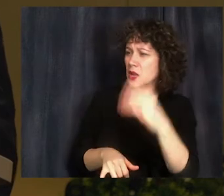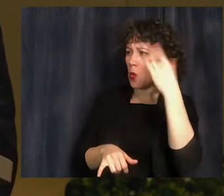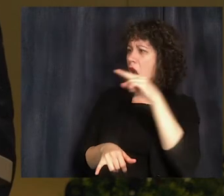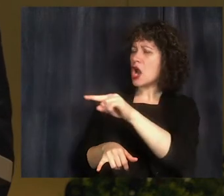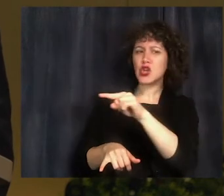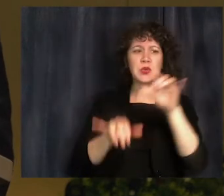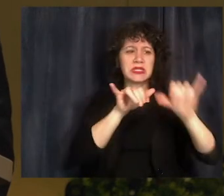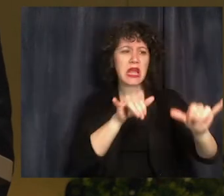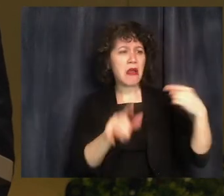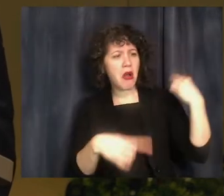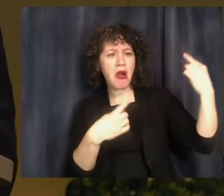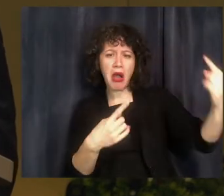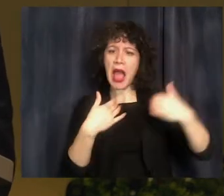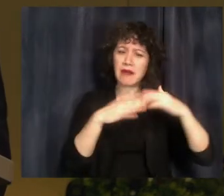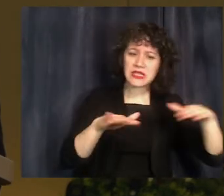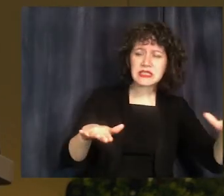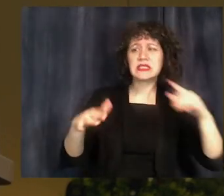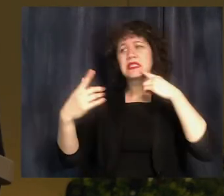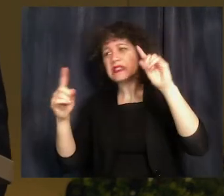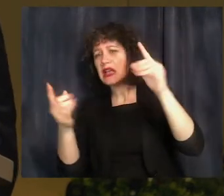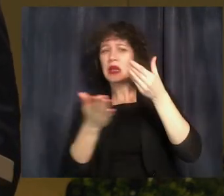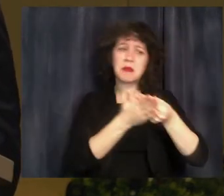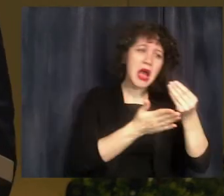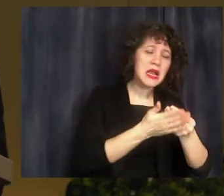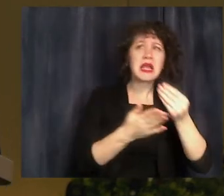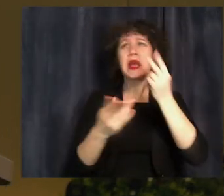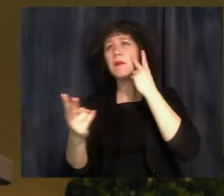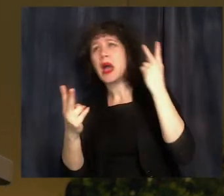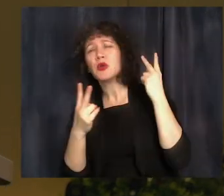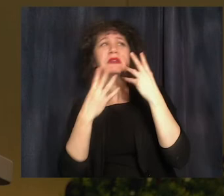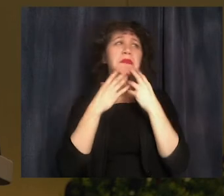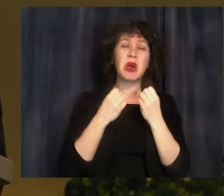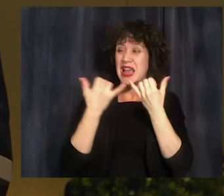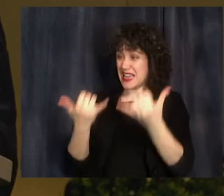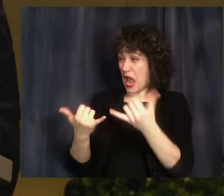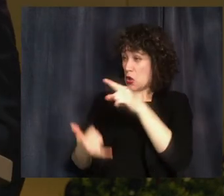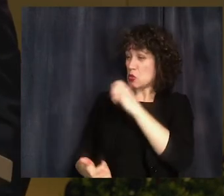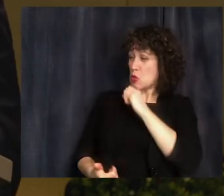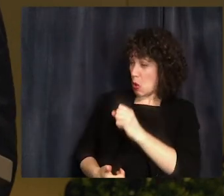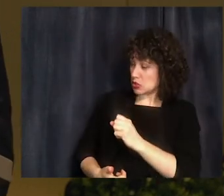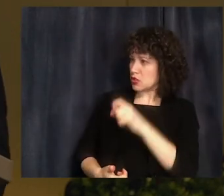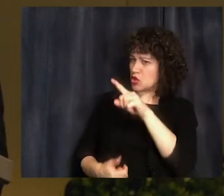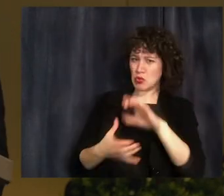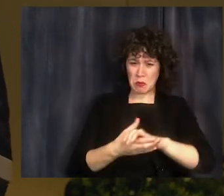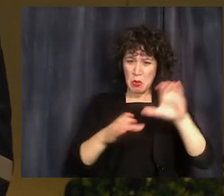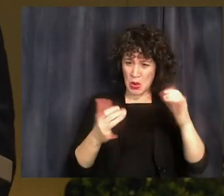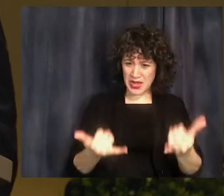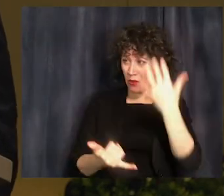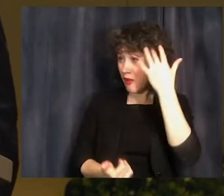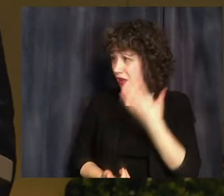after all the years, the kids, the success, the money, the memories, and at this age, why would you get divorced